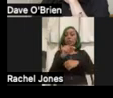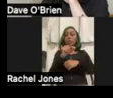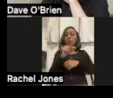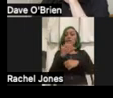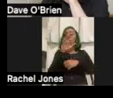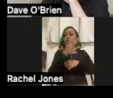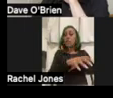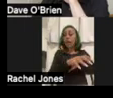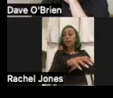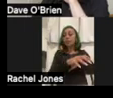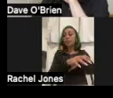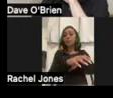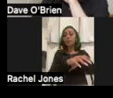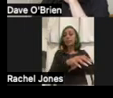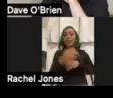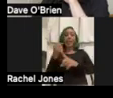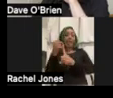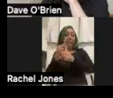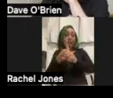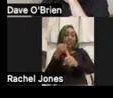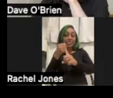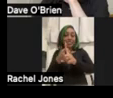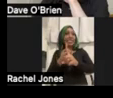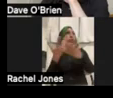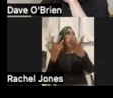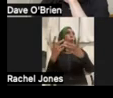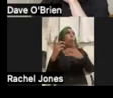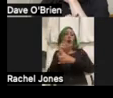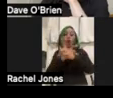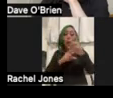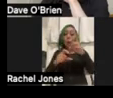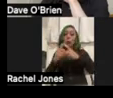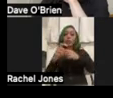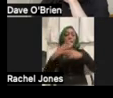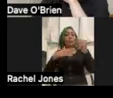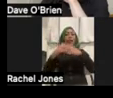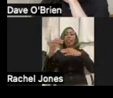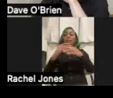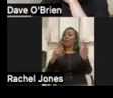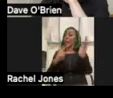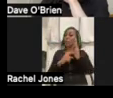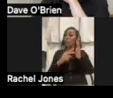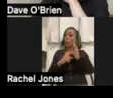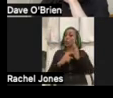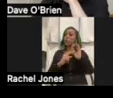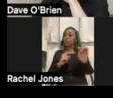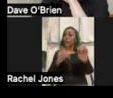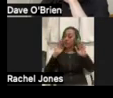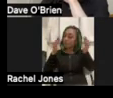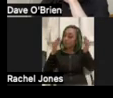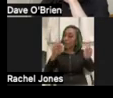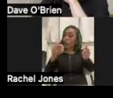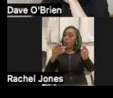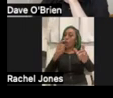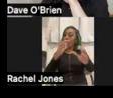of activists or community building importance, in which case they've chosen to kind of focus the conversation on